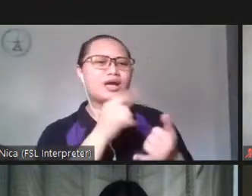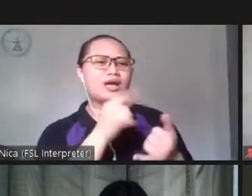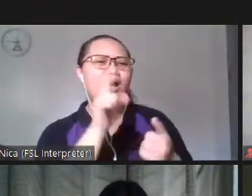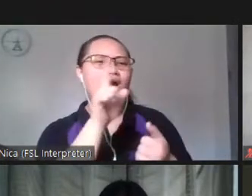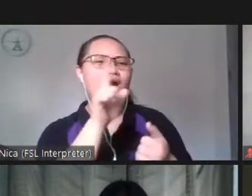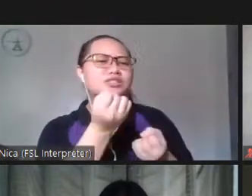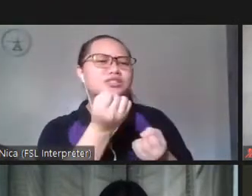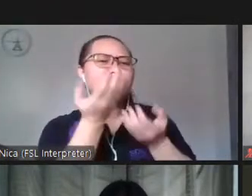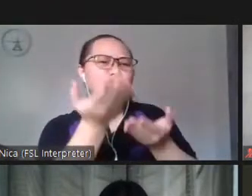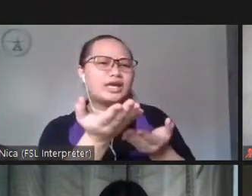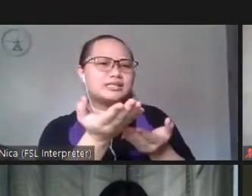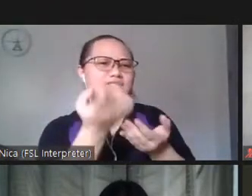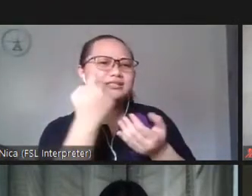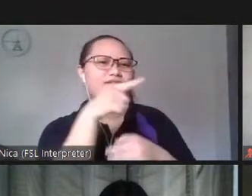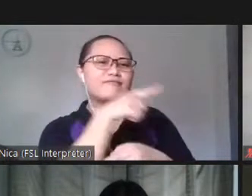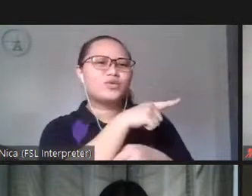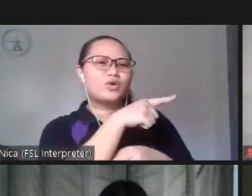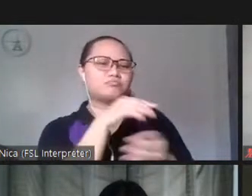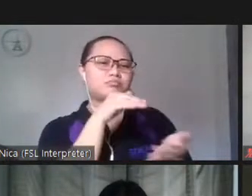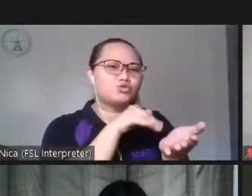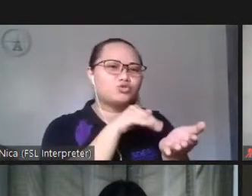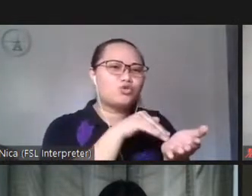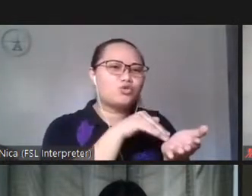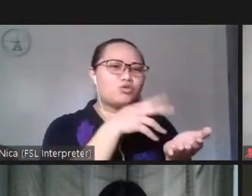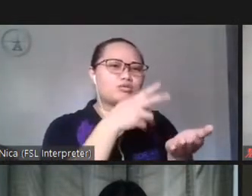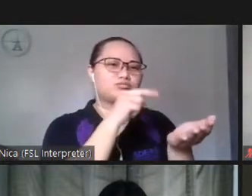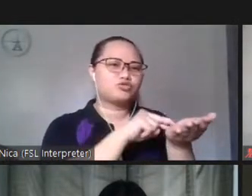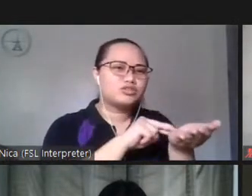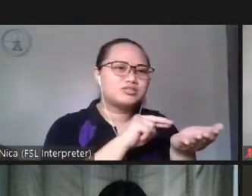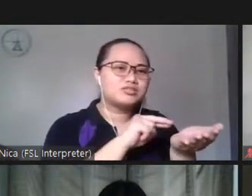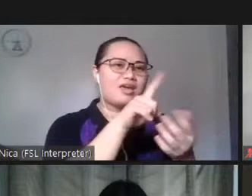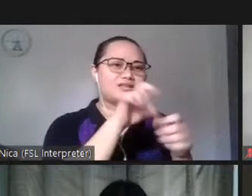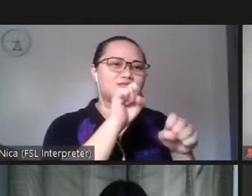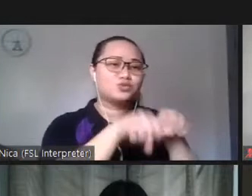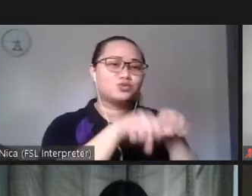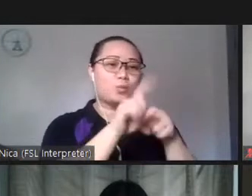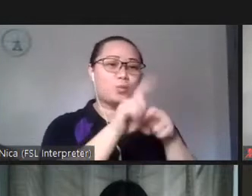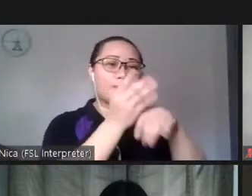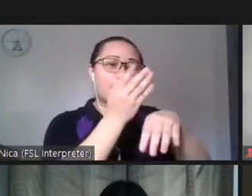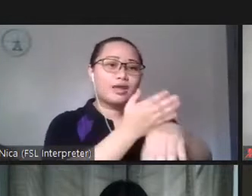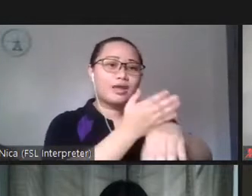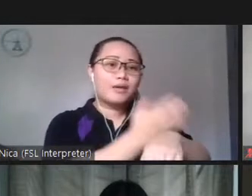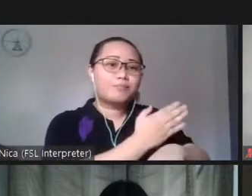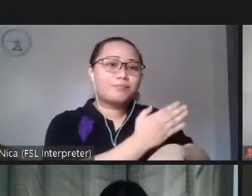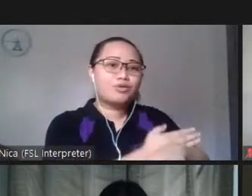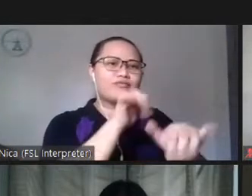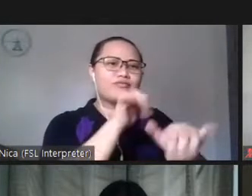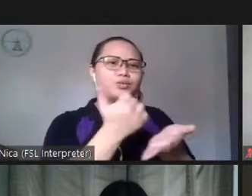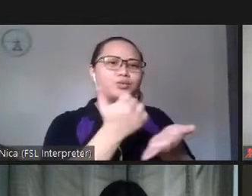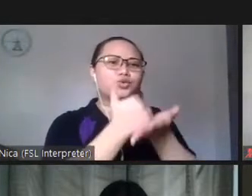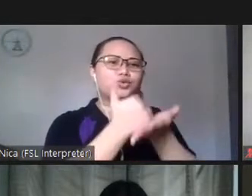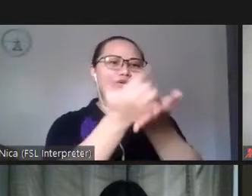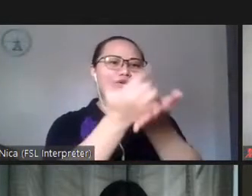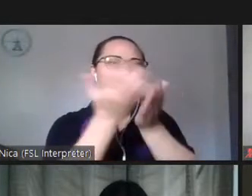in the medical field in order to improve handling or treating patients who are hard of hearing?